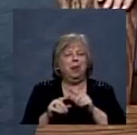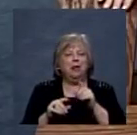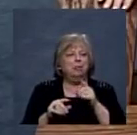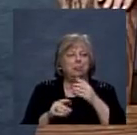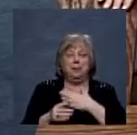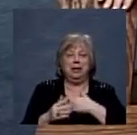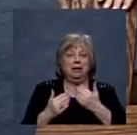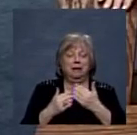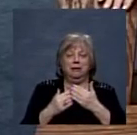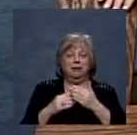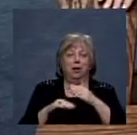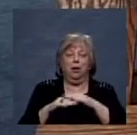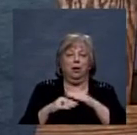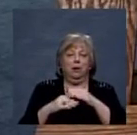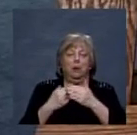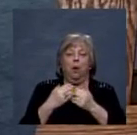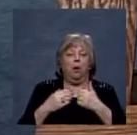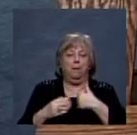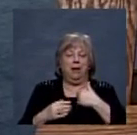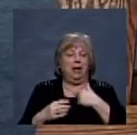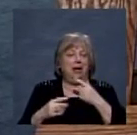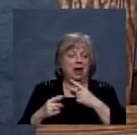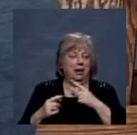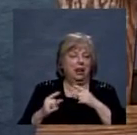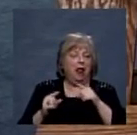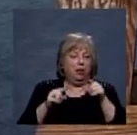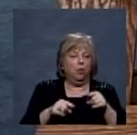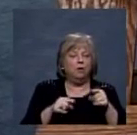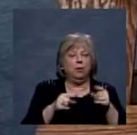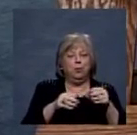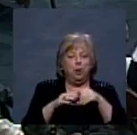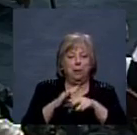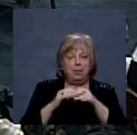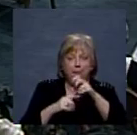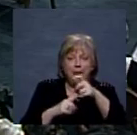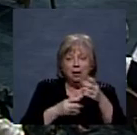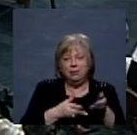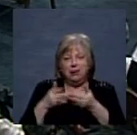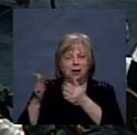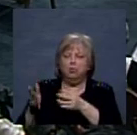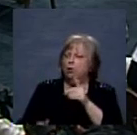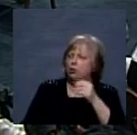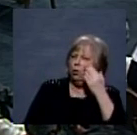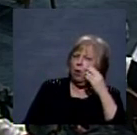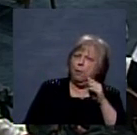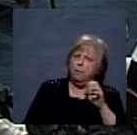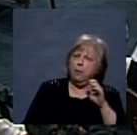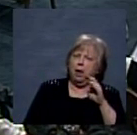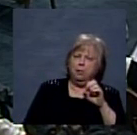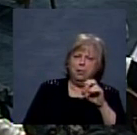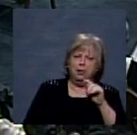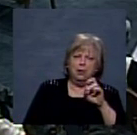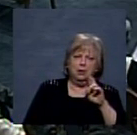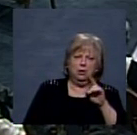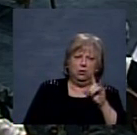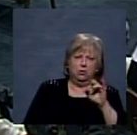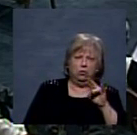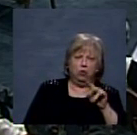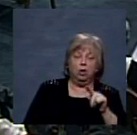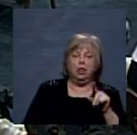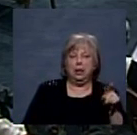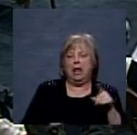call me. I'll come by with a box, put them in the box, and they're very happy to go home with me. Do you know Robert Sterling, Bob Sterling? He's a beekeeper. Familiar. Yeah,